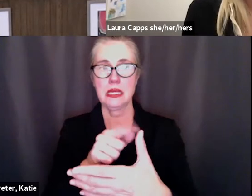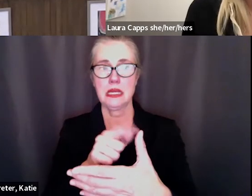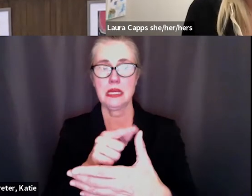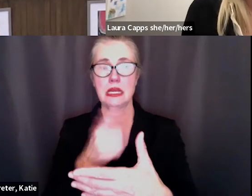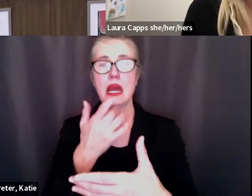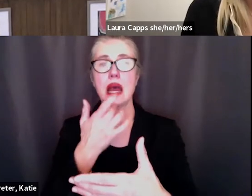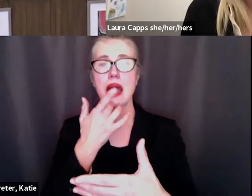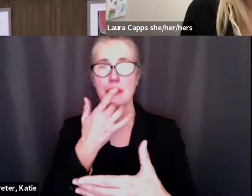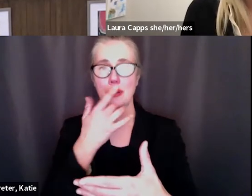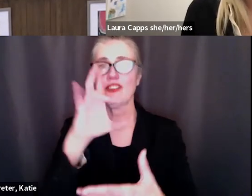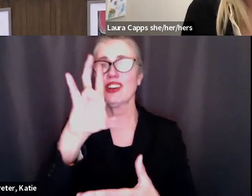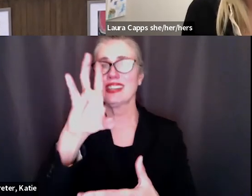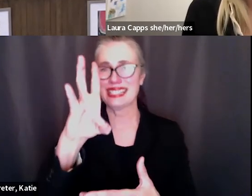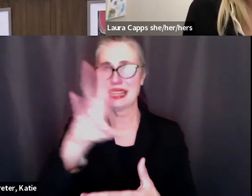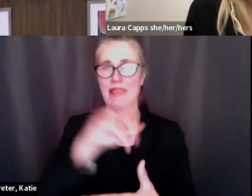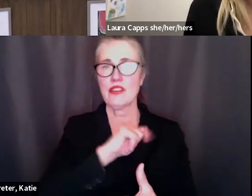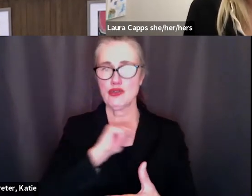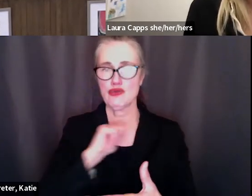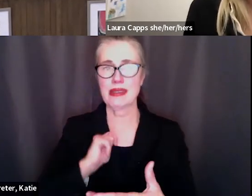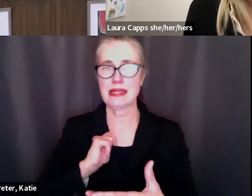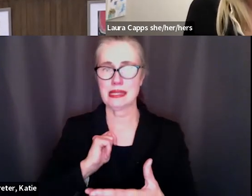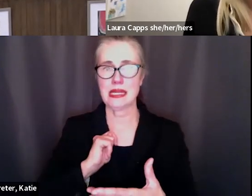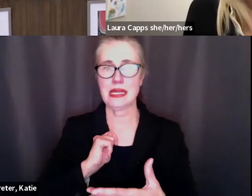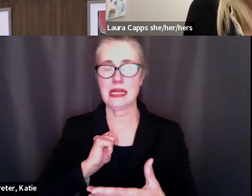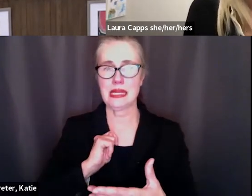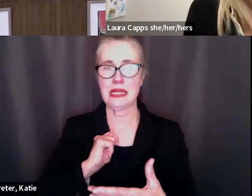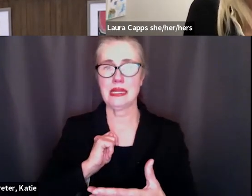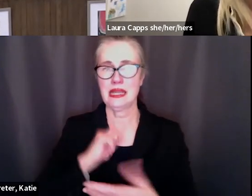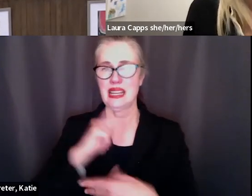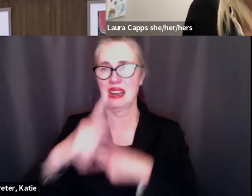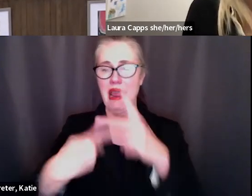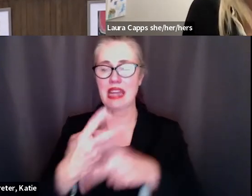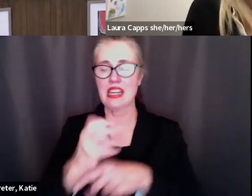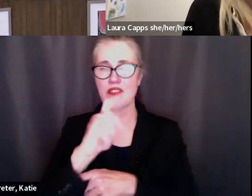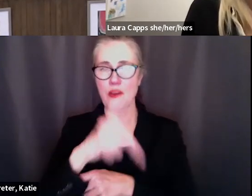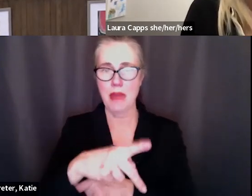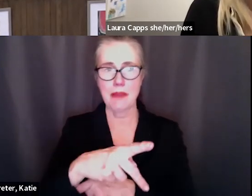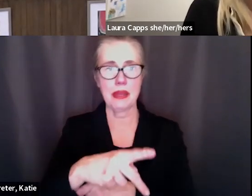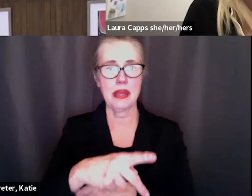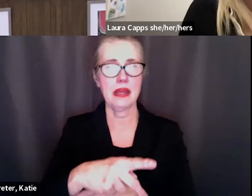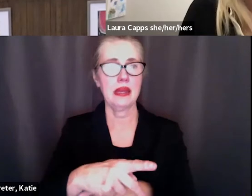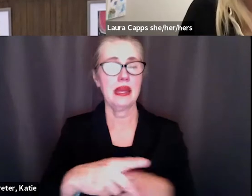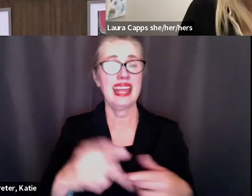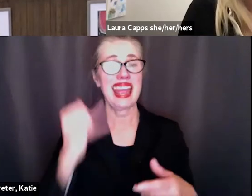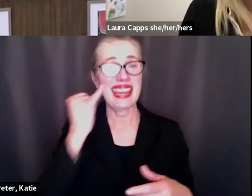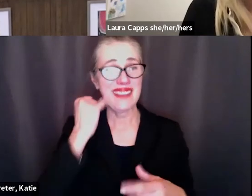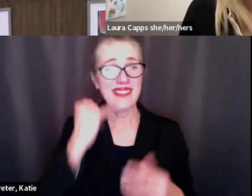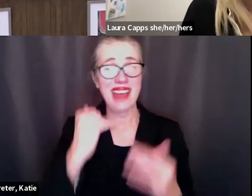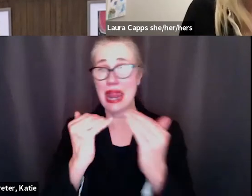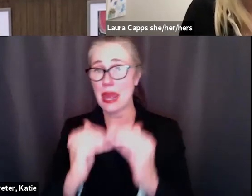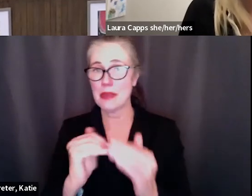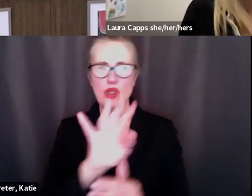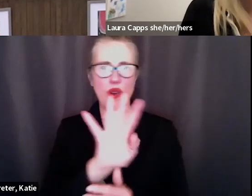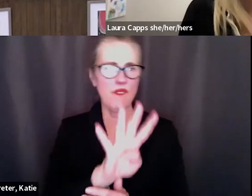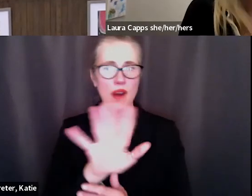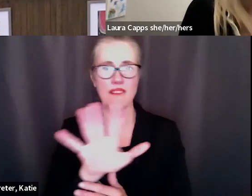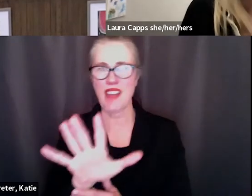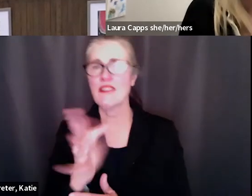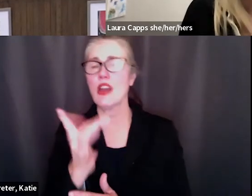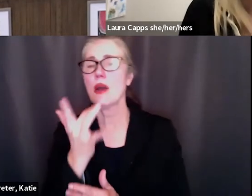seven trustee map and then if i had to choose one for five trustees it'd be scenario five but i'm also open to looking